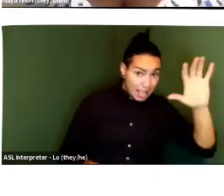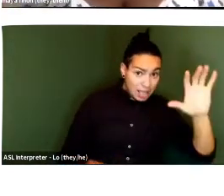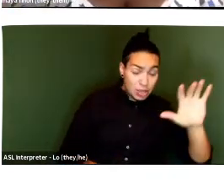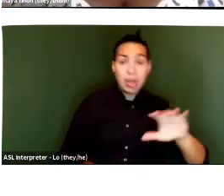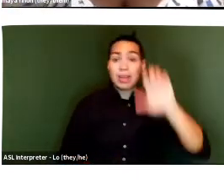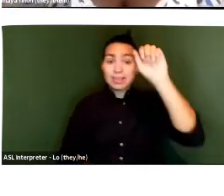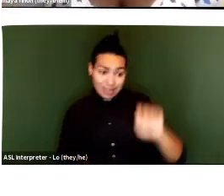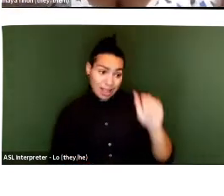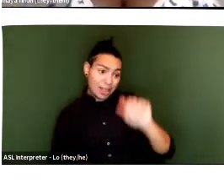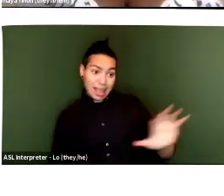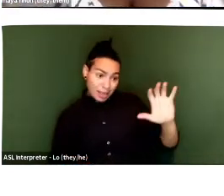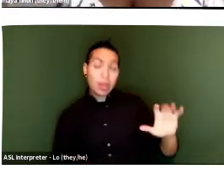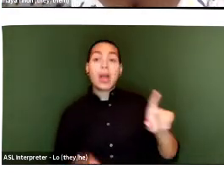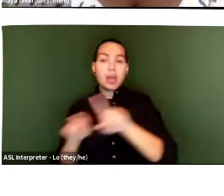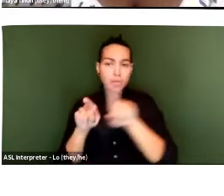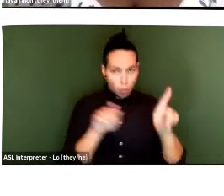Asia.